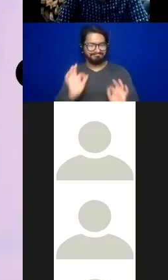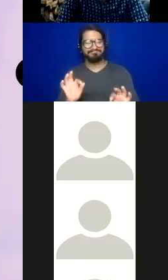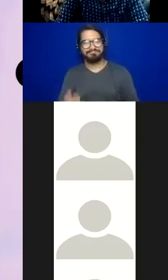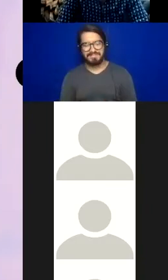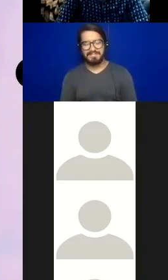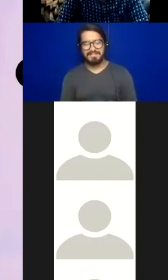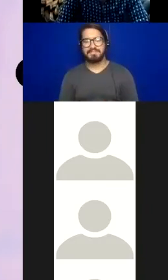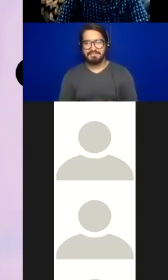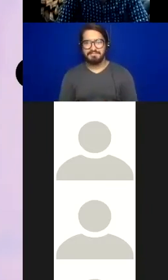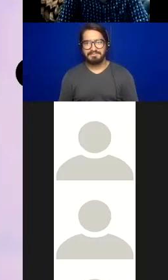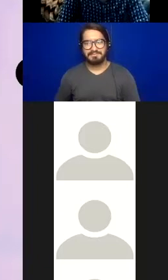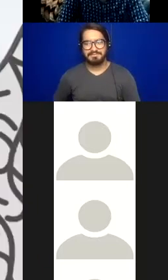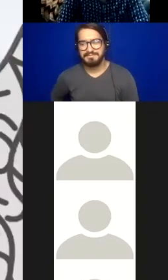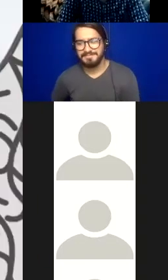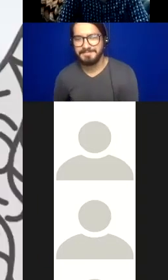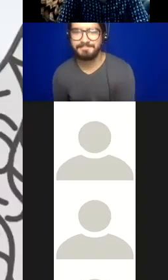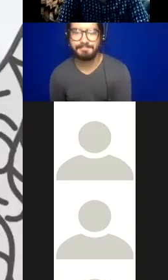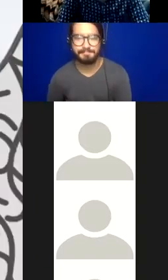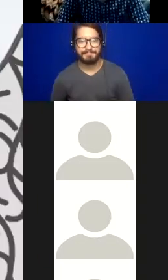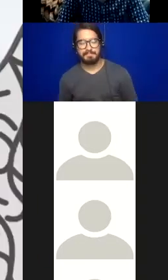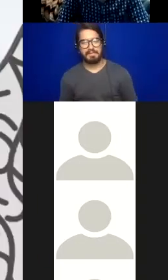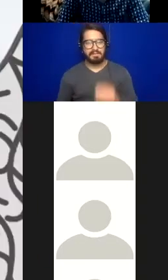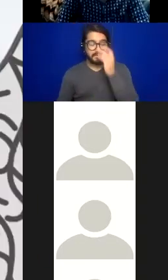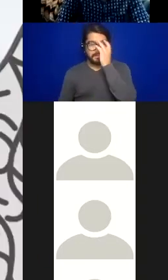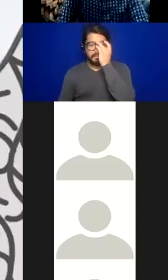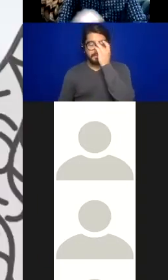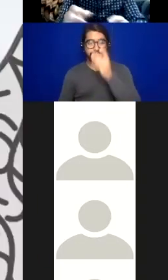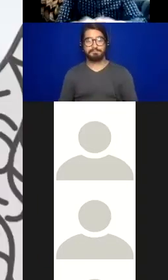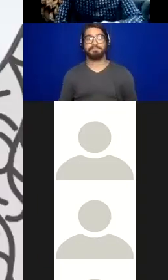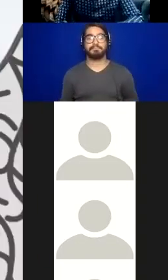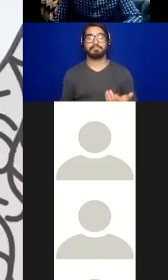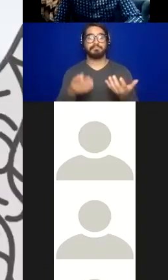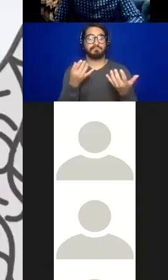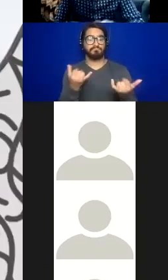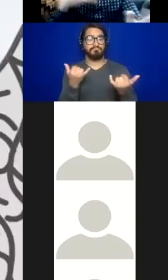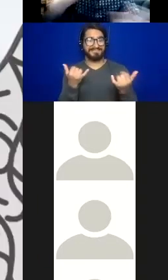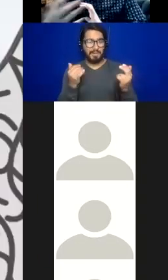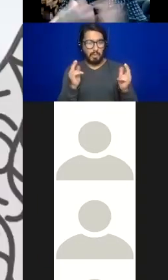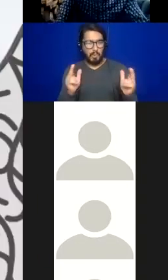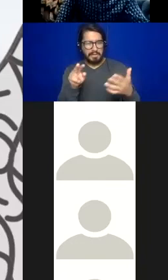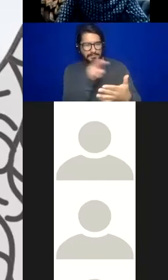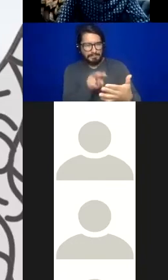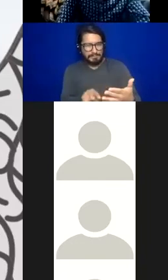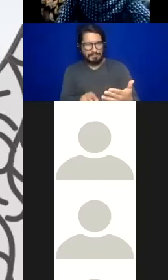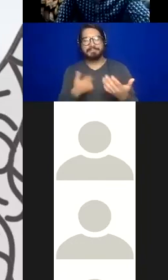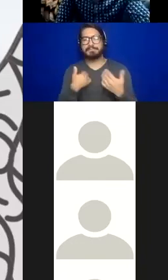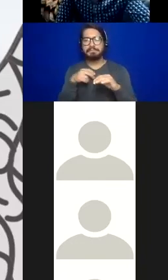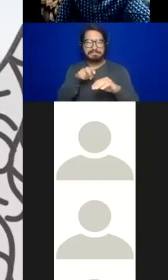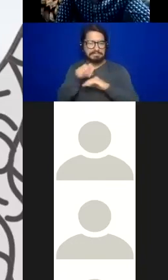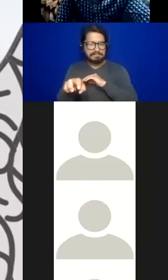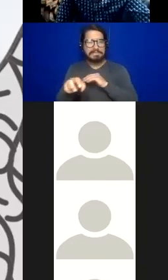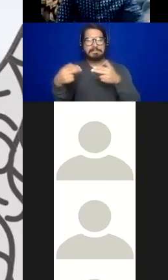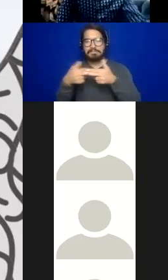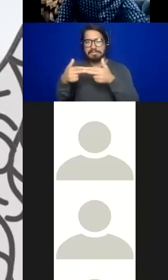great. Okay. And so we're gonna move really quickly through this. I might skip some slides just to make